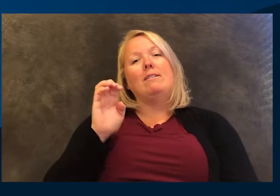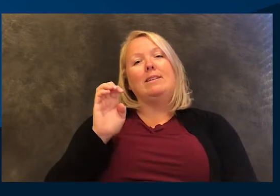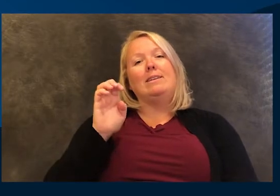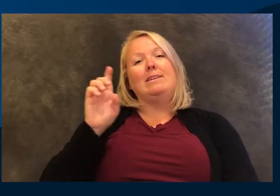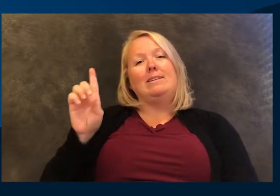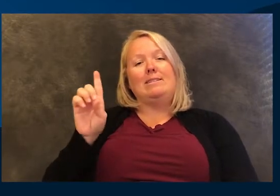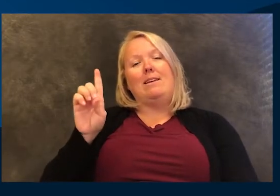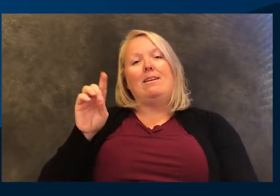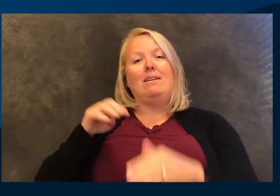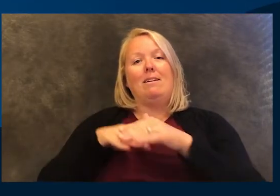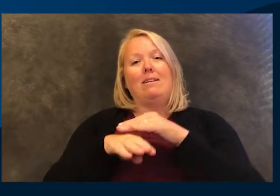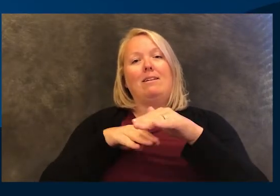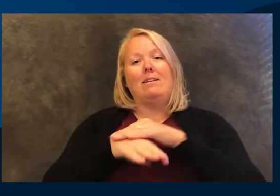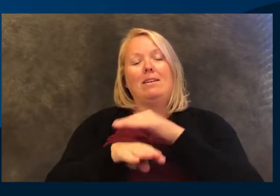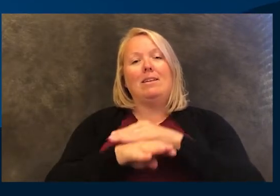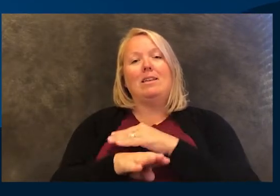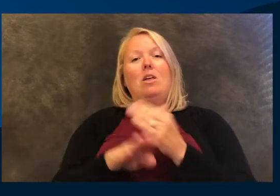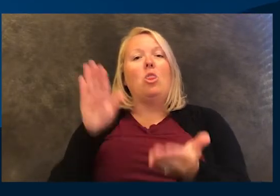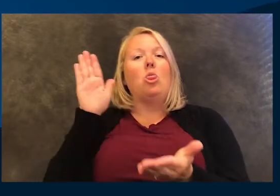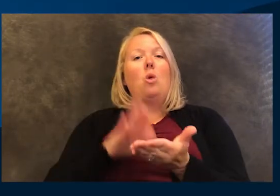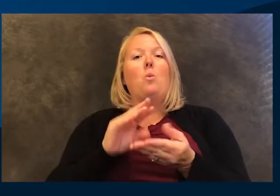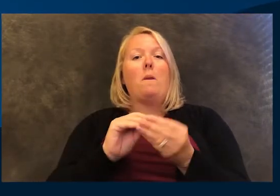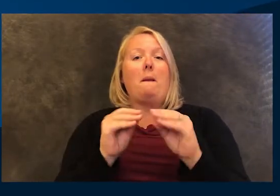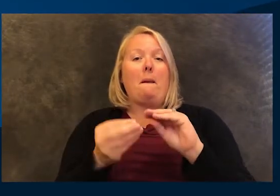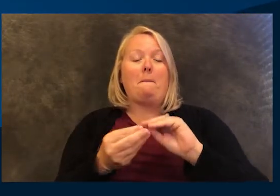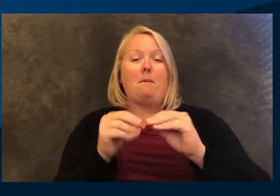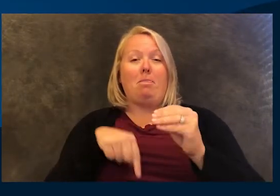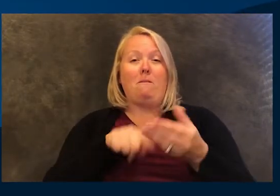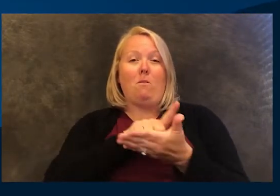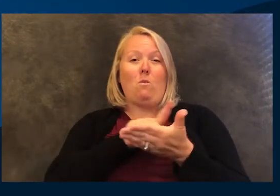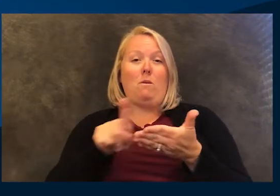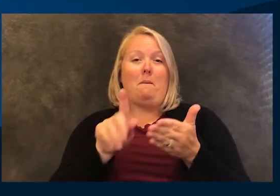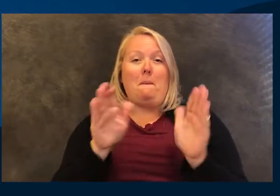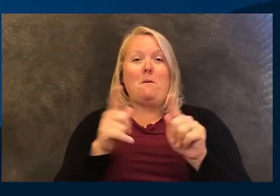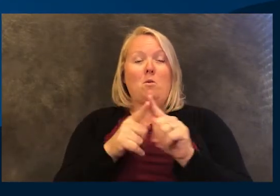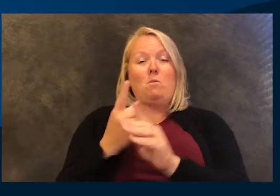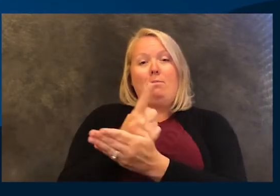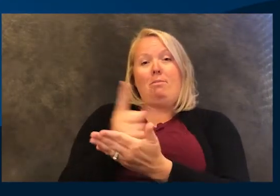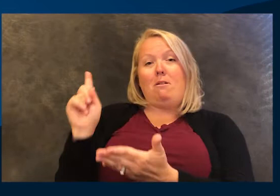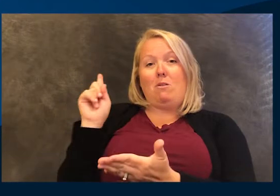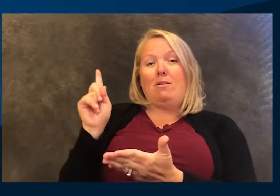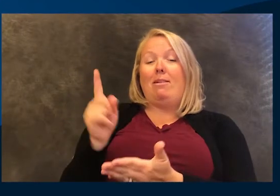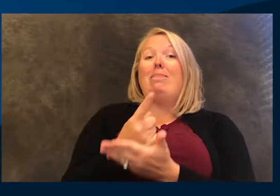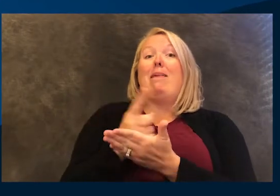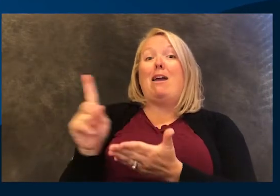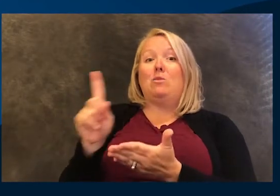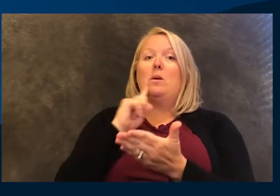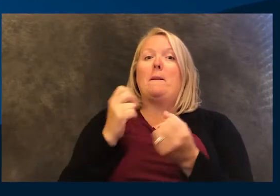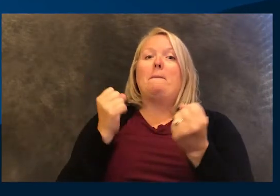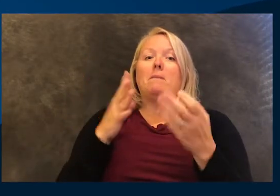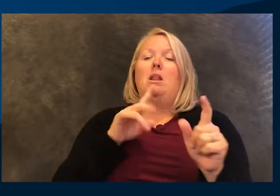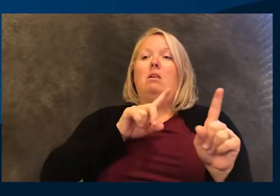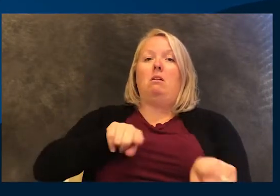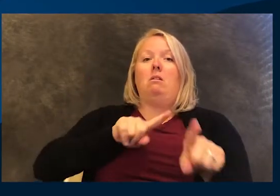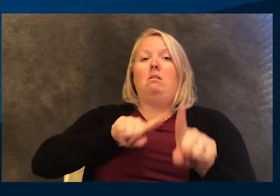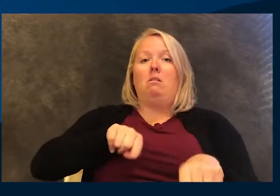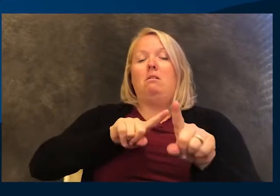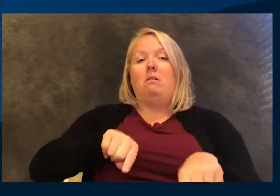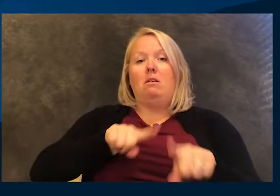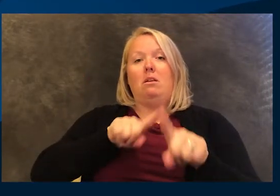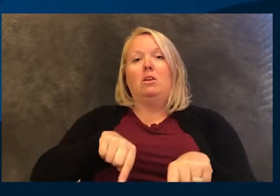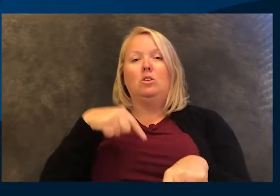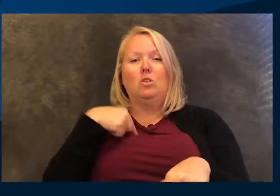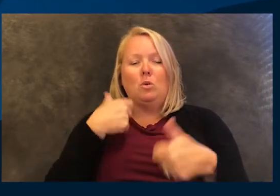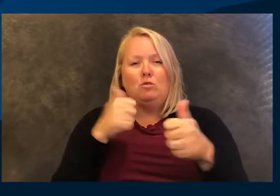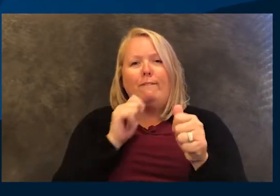a lower number of boarding patients this week than we have had last week. We had very high volumes last week, and so took some impact of our